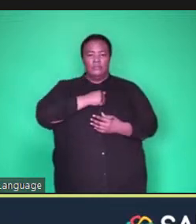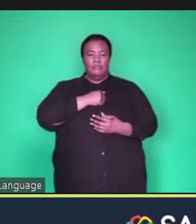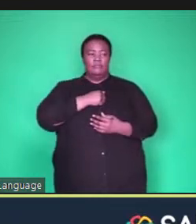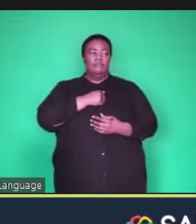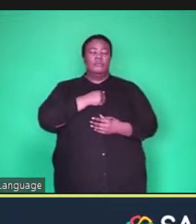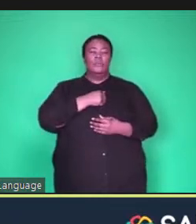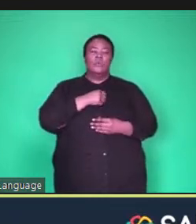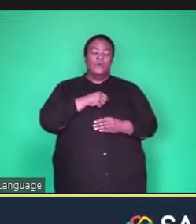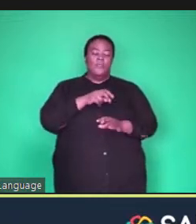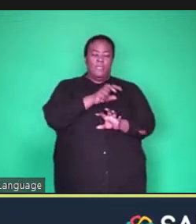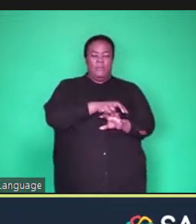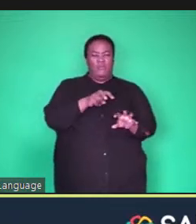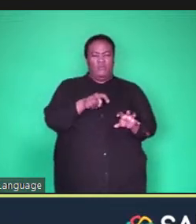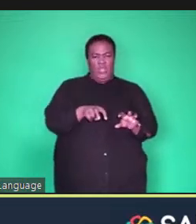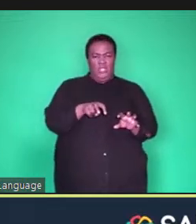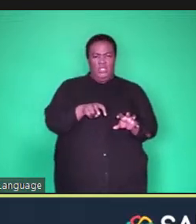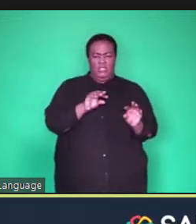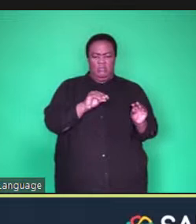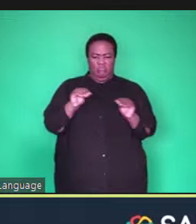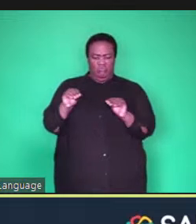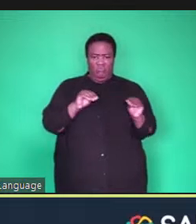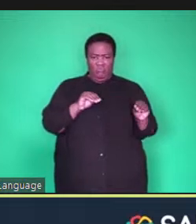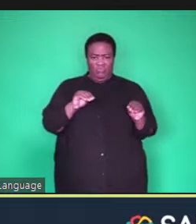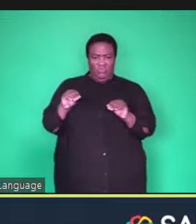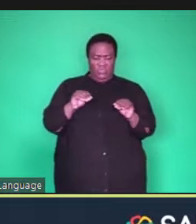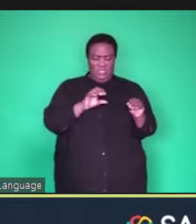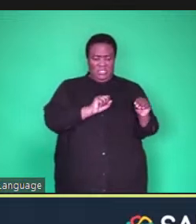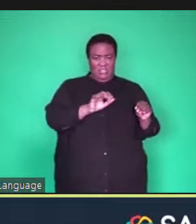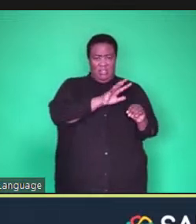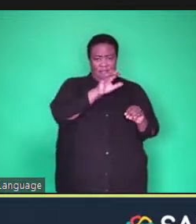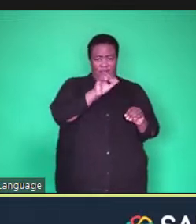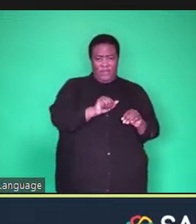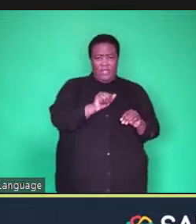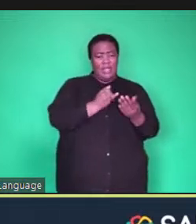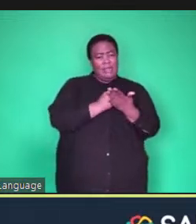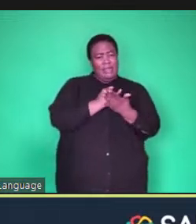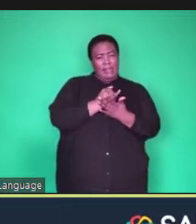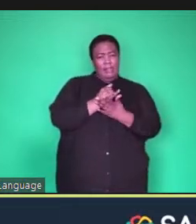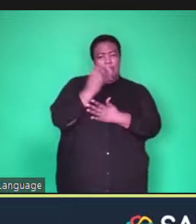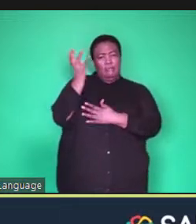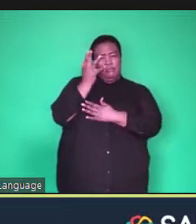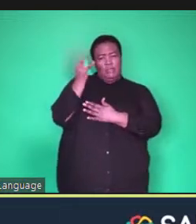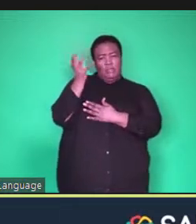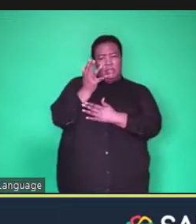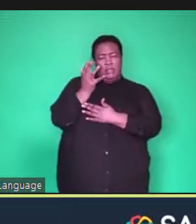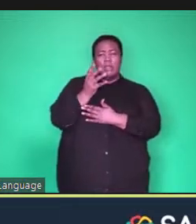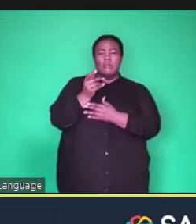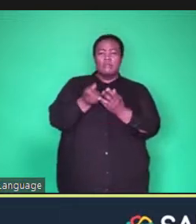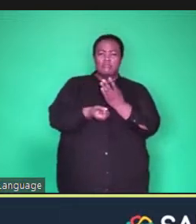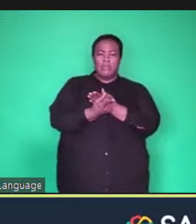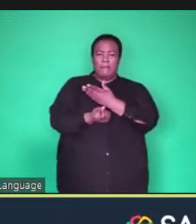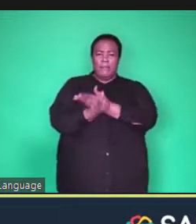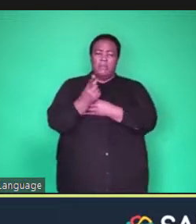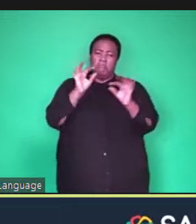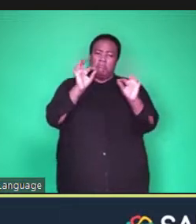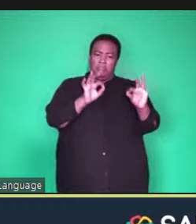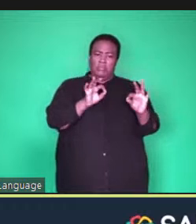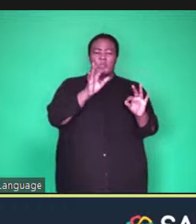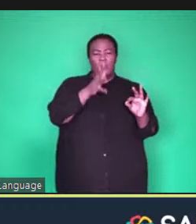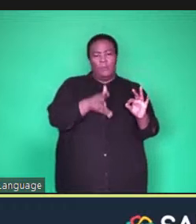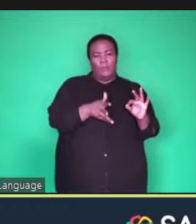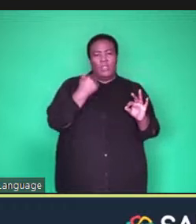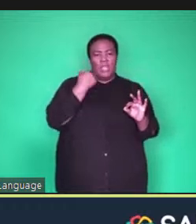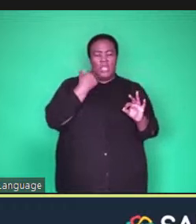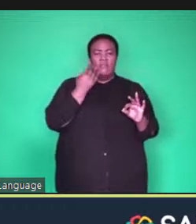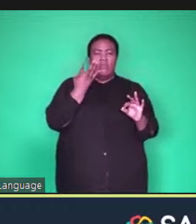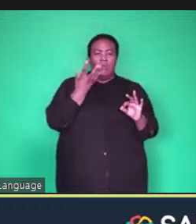South Africa. As earlier speakers have mentioned, this goes much better if one has more than one data set to